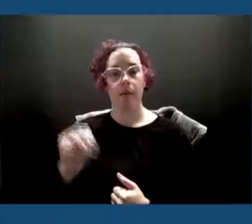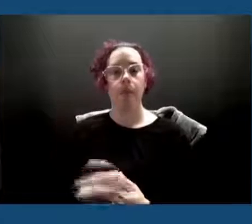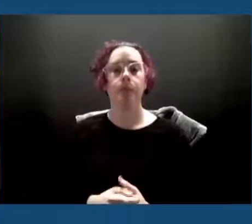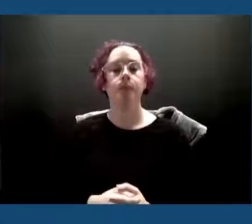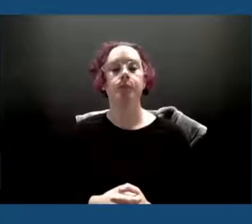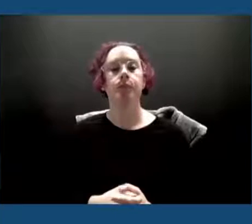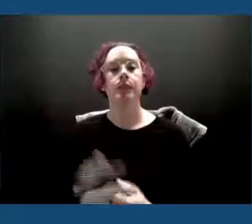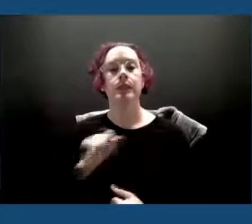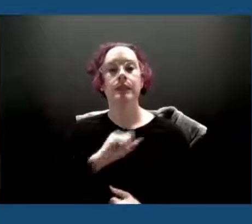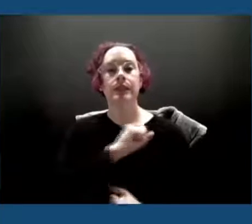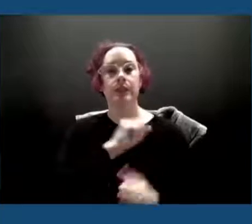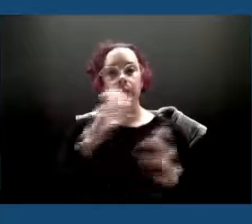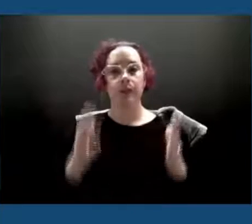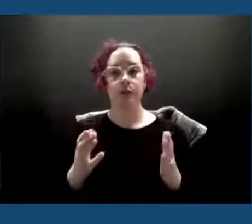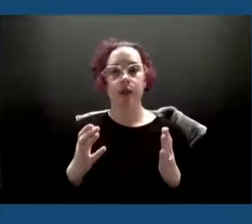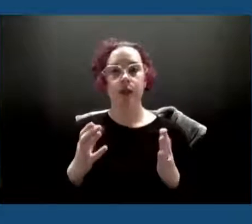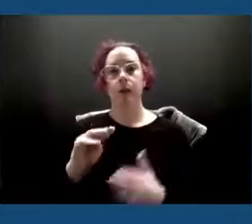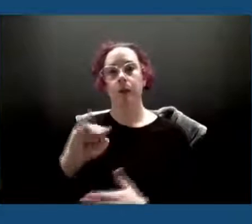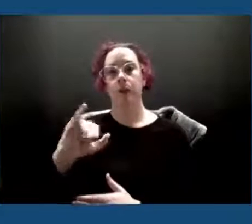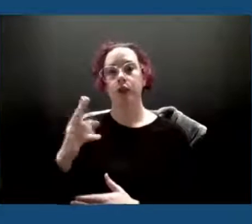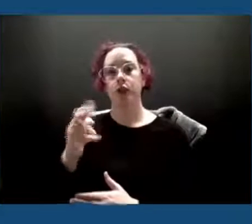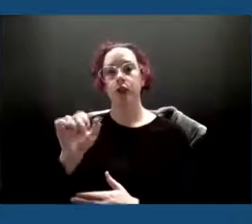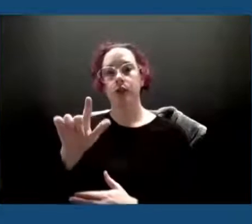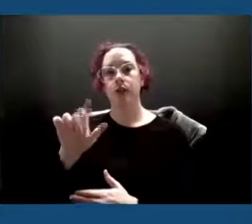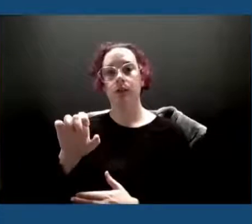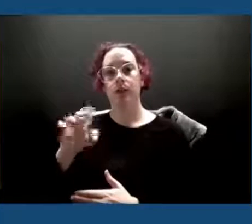Senator Michelle Hinchey.